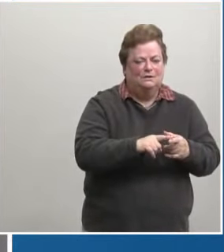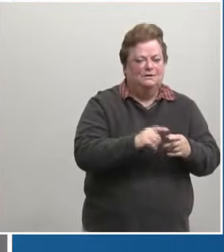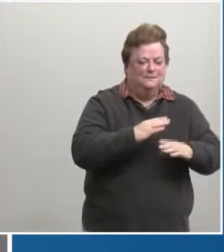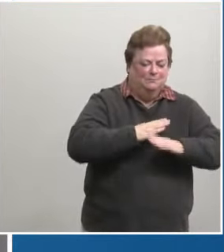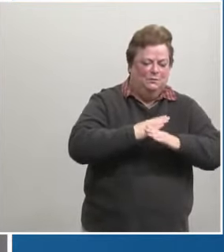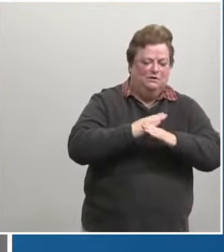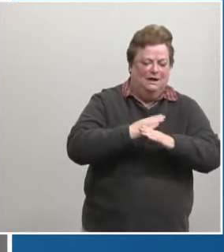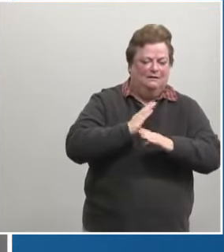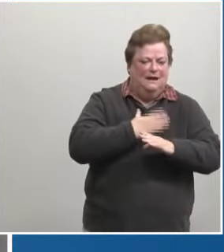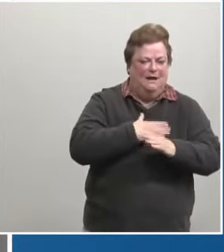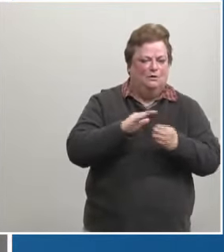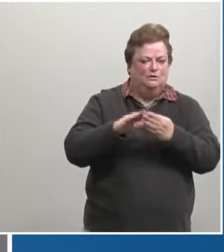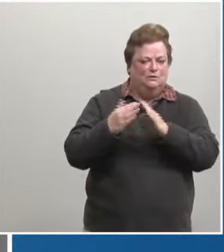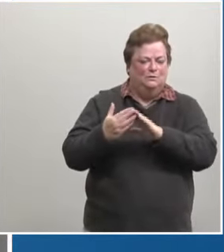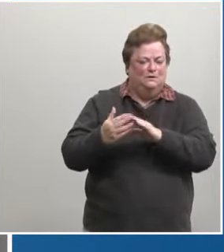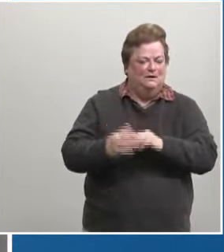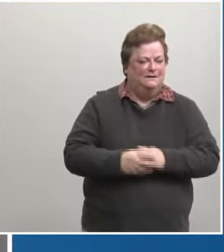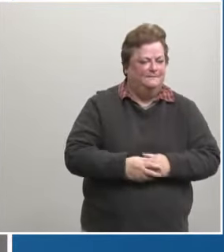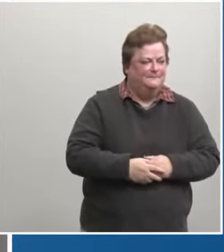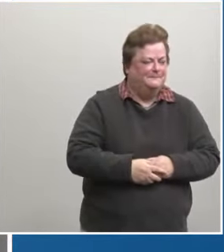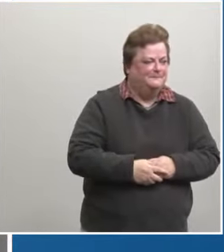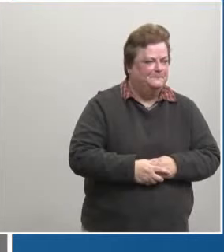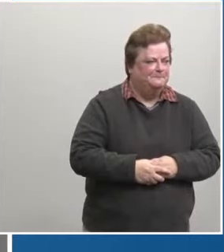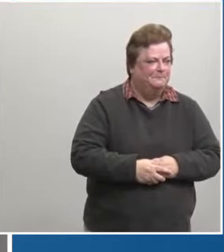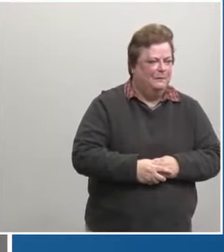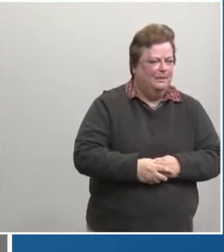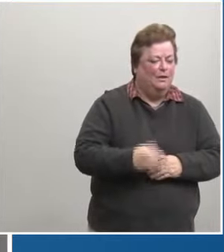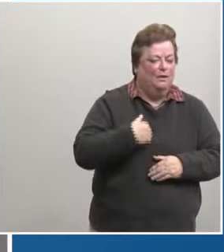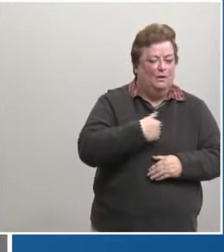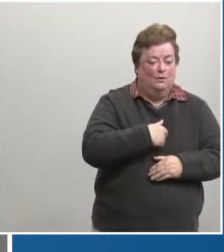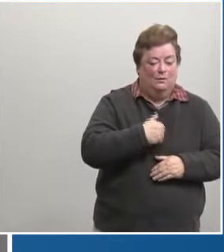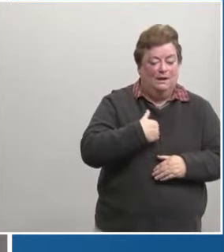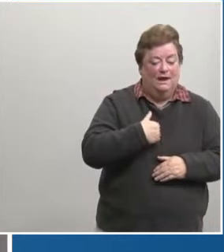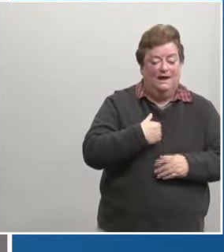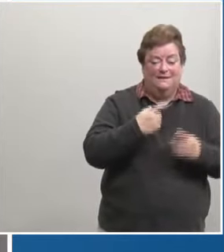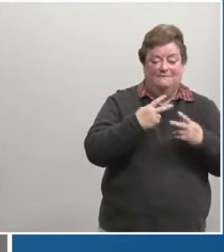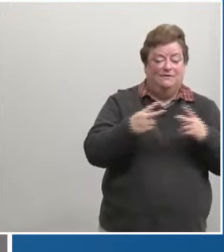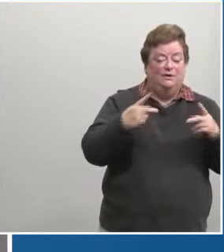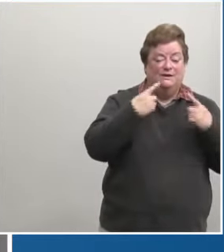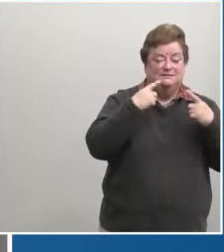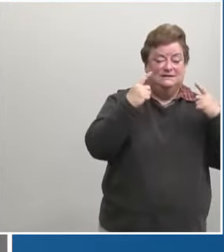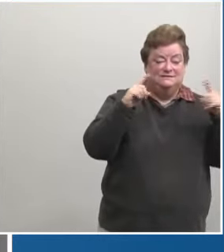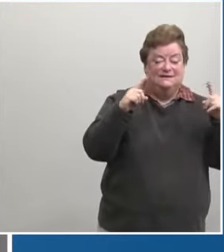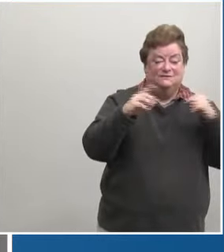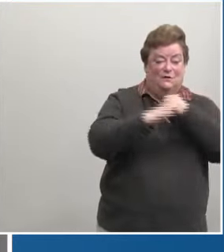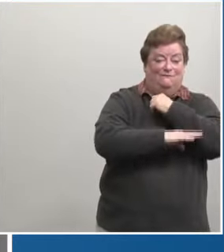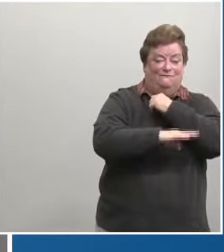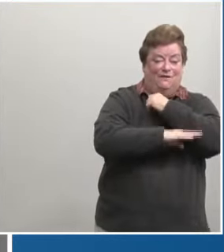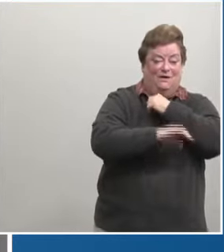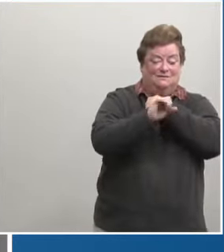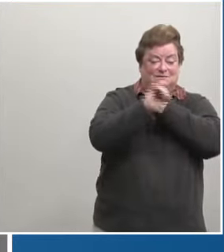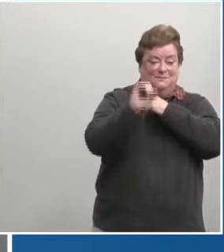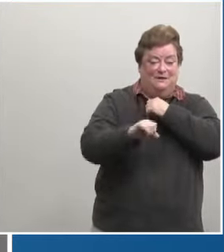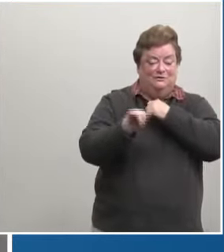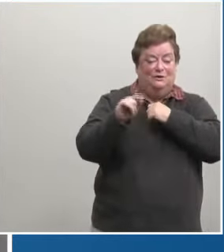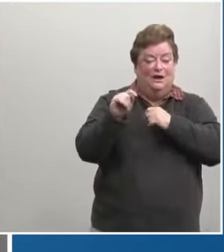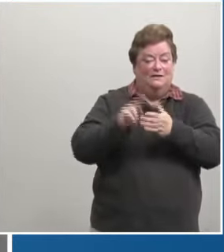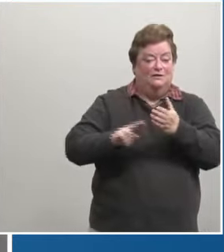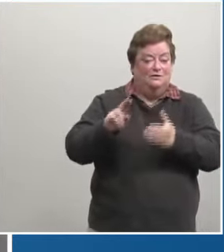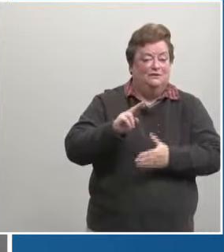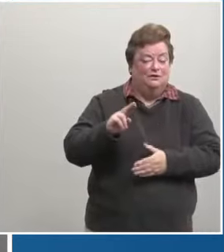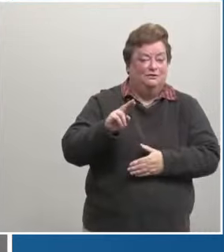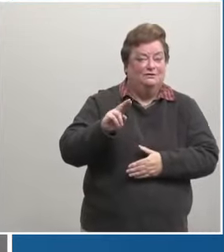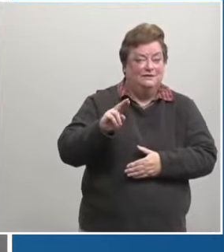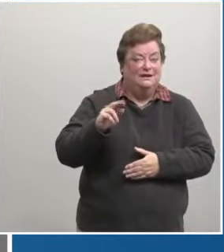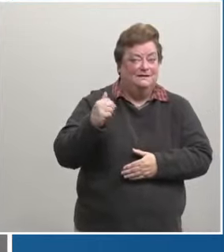our community. We had a very successful fall semester at the University of Nebraska-Lincoln. We